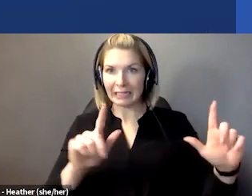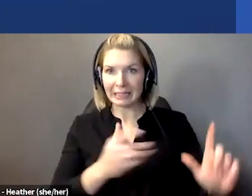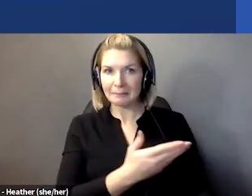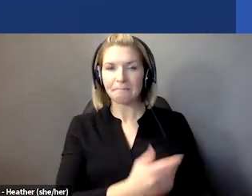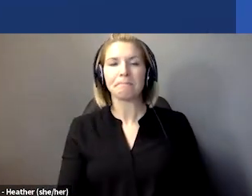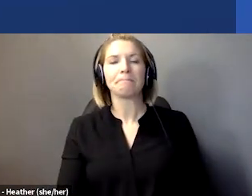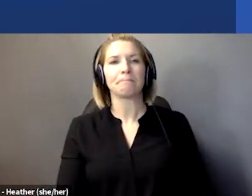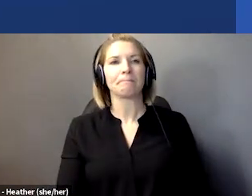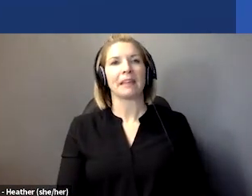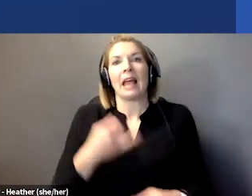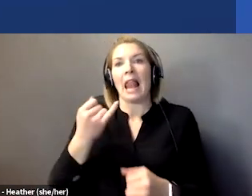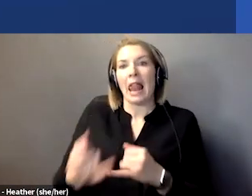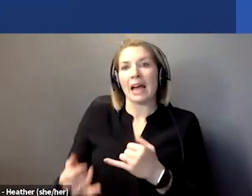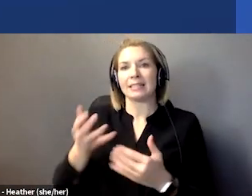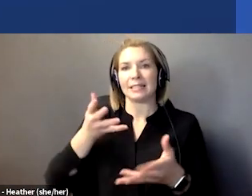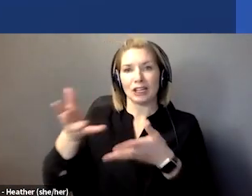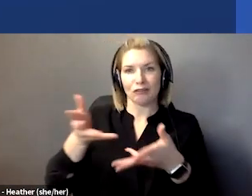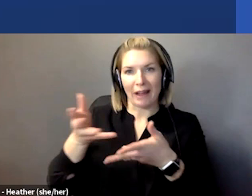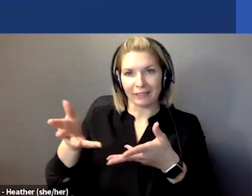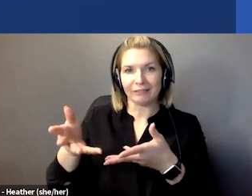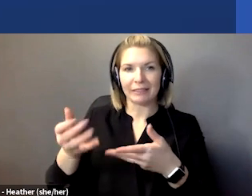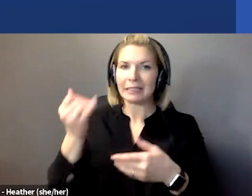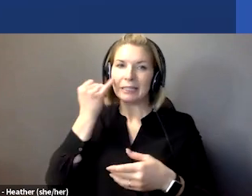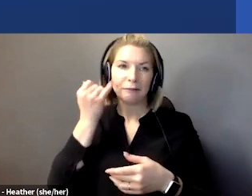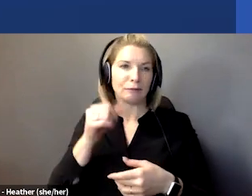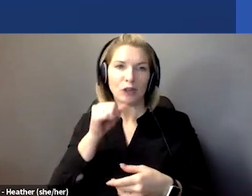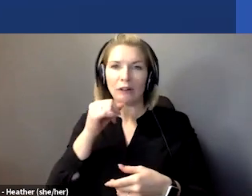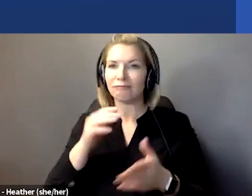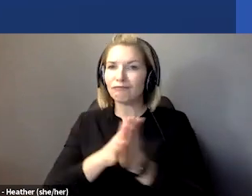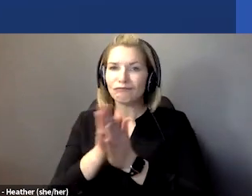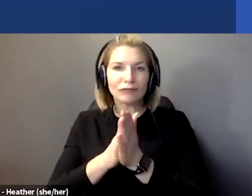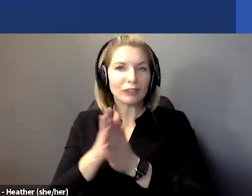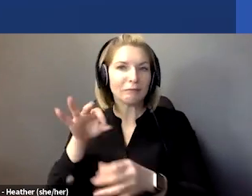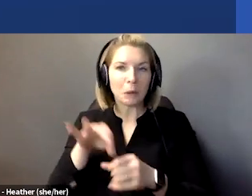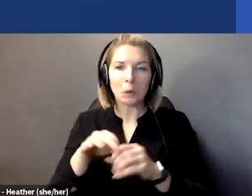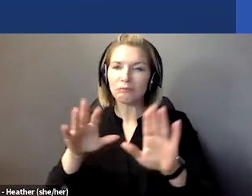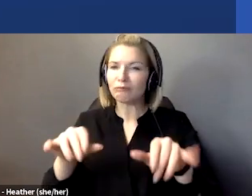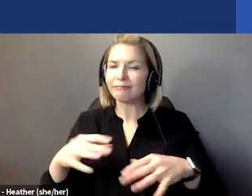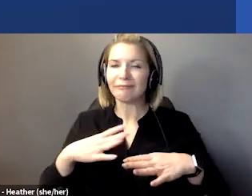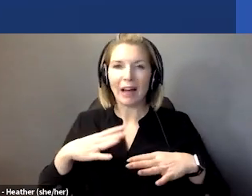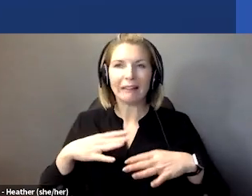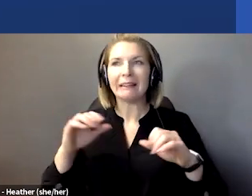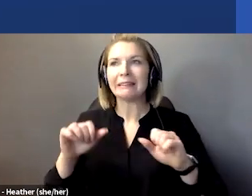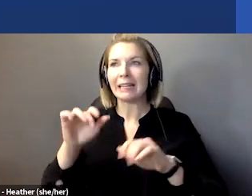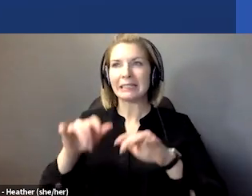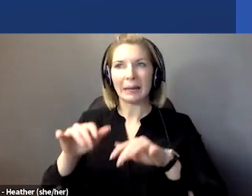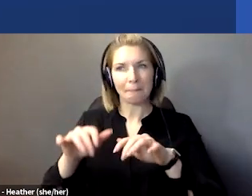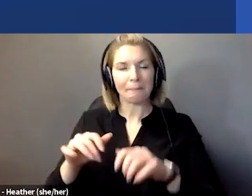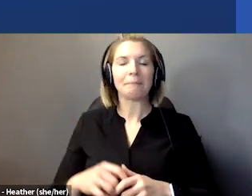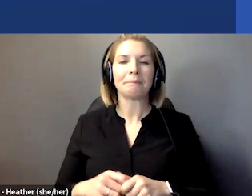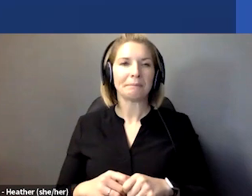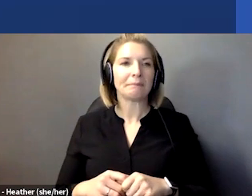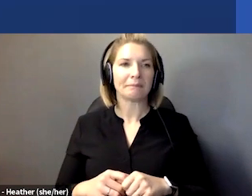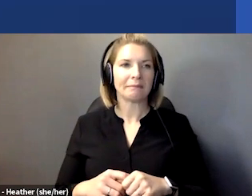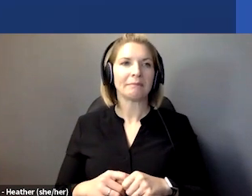Okay, so this is our last interactive feature. And again, if you don't feel like using the Slido, feel free to type it in the chat box. But one of the